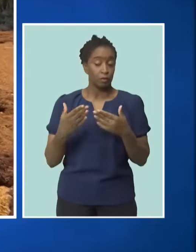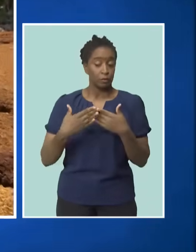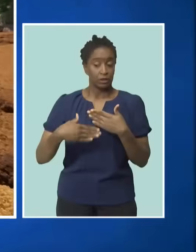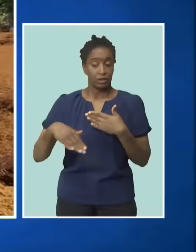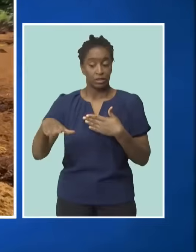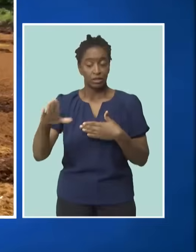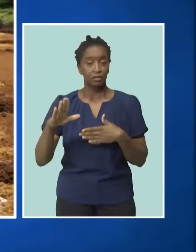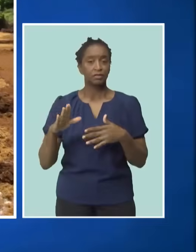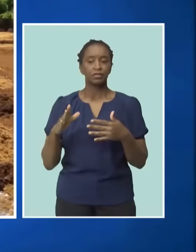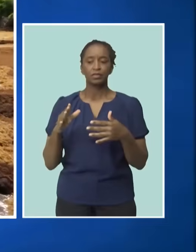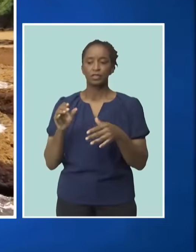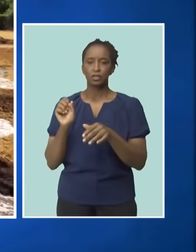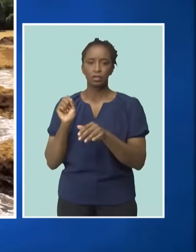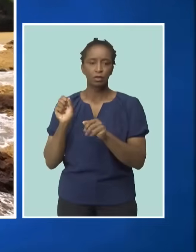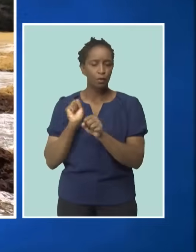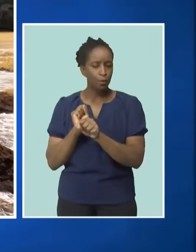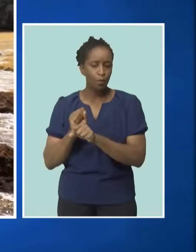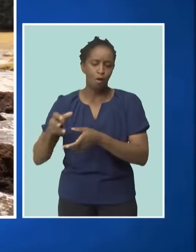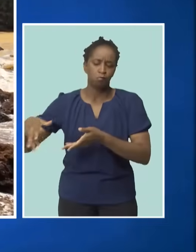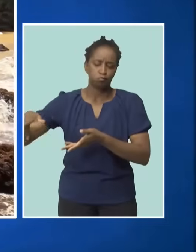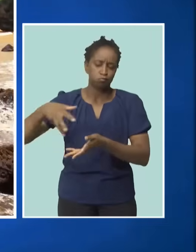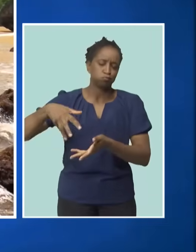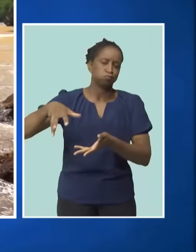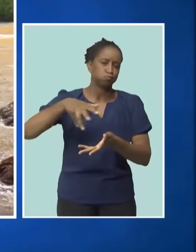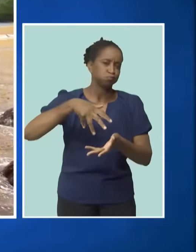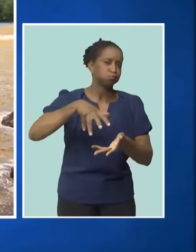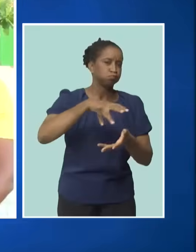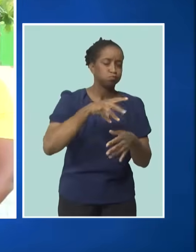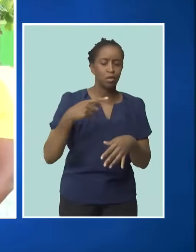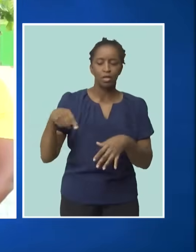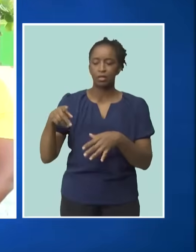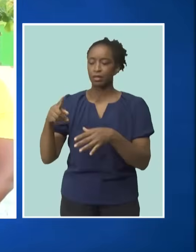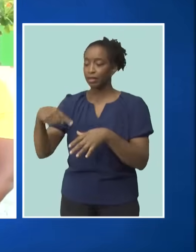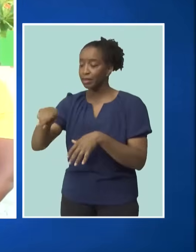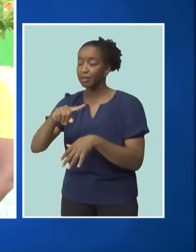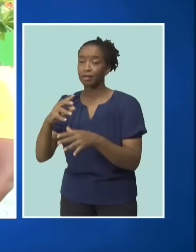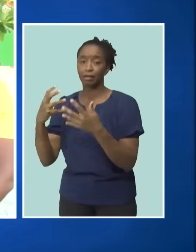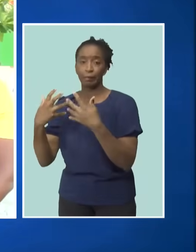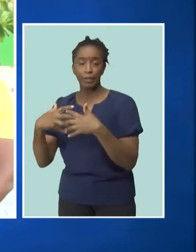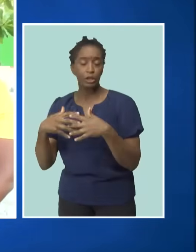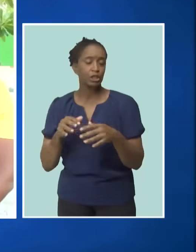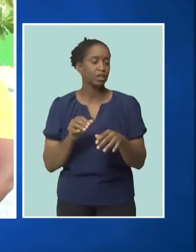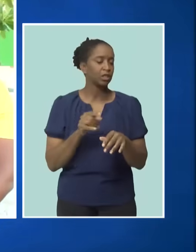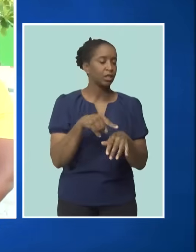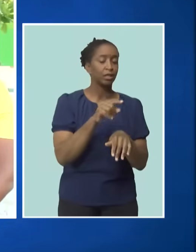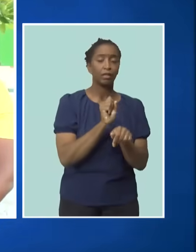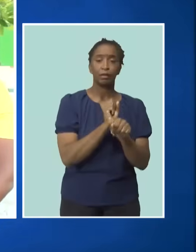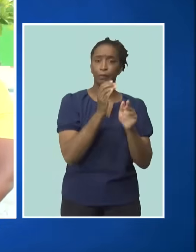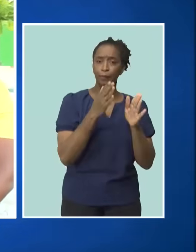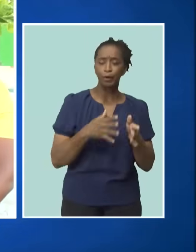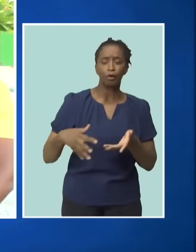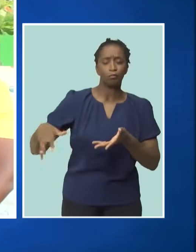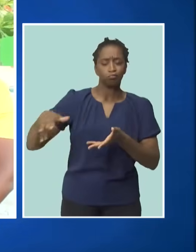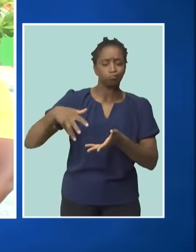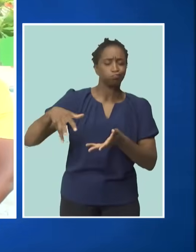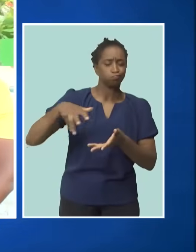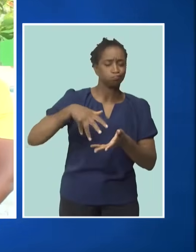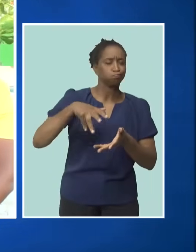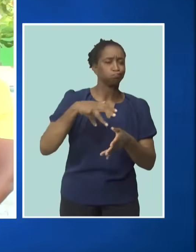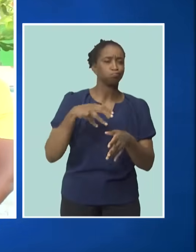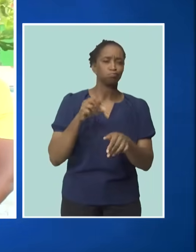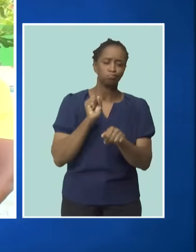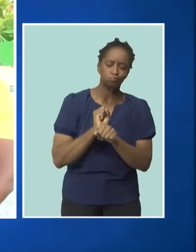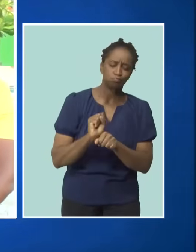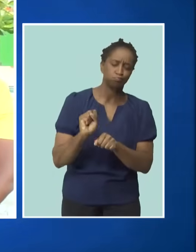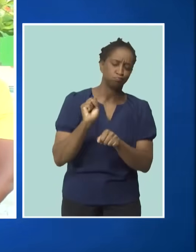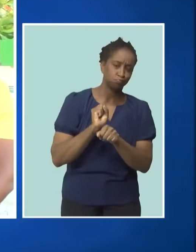with manpower and equipment stretched to all. Right now, the South Coast has quite a bit, and we can